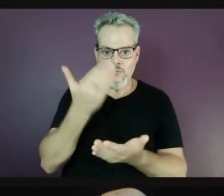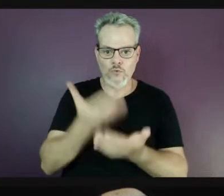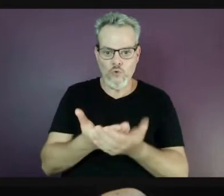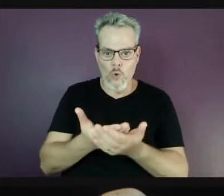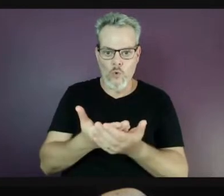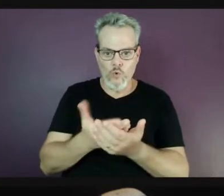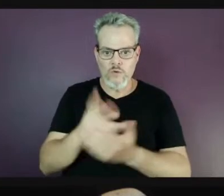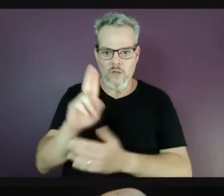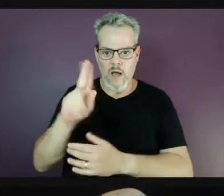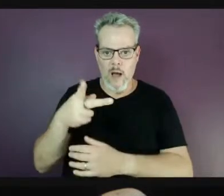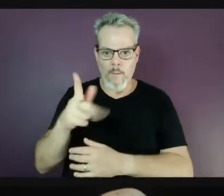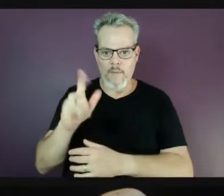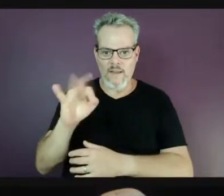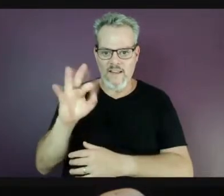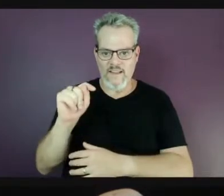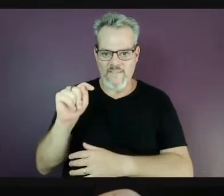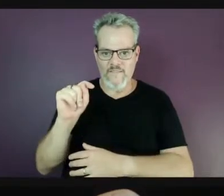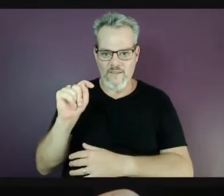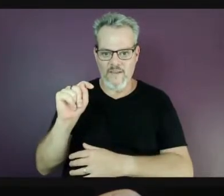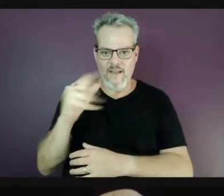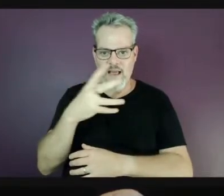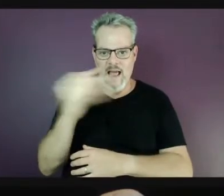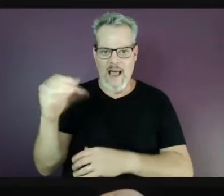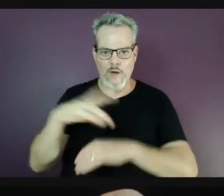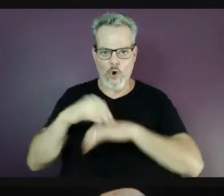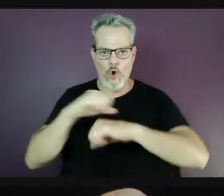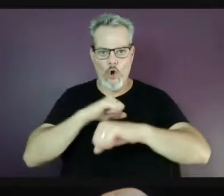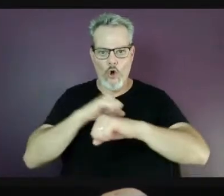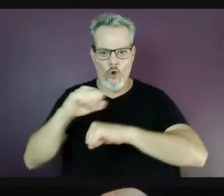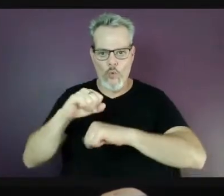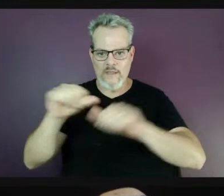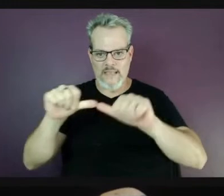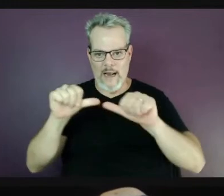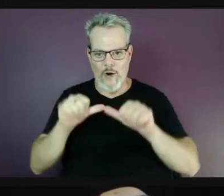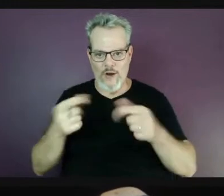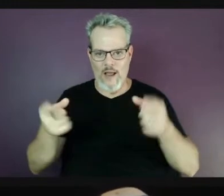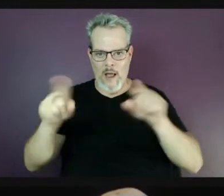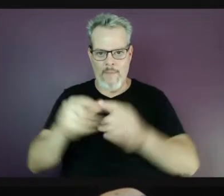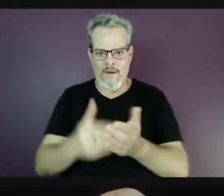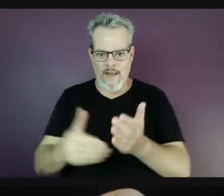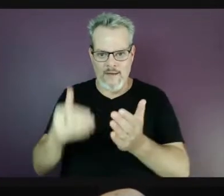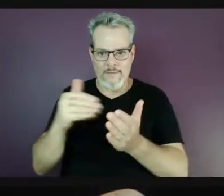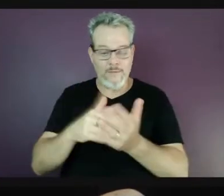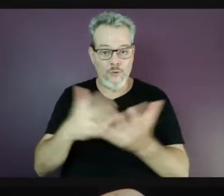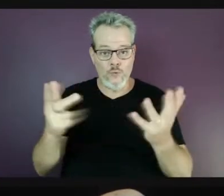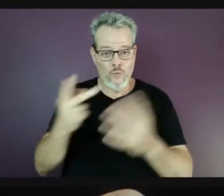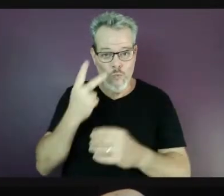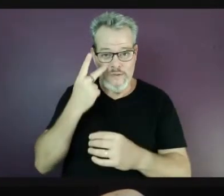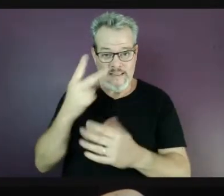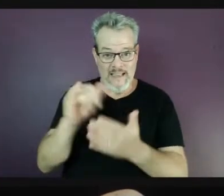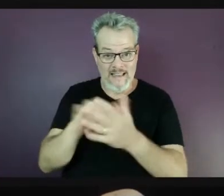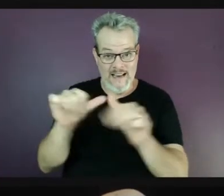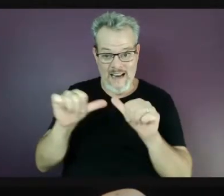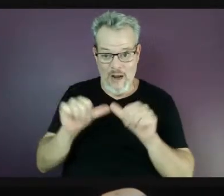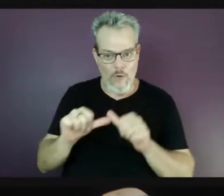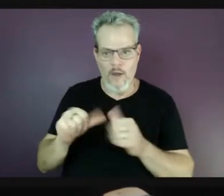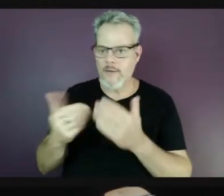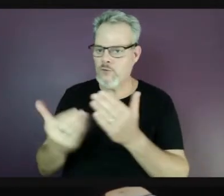of uplift and earthquakes in that same area once again. So what we're seeing in that sense, this is not